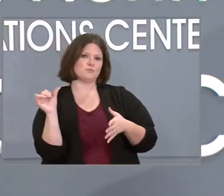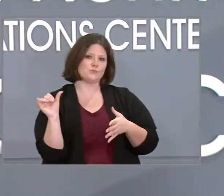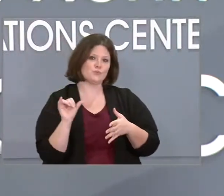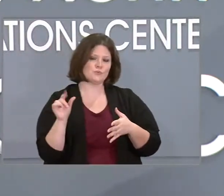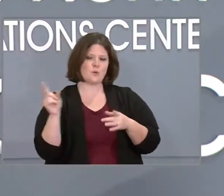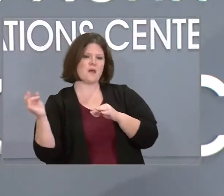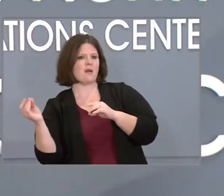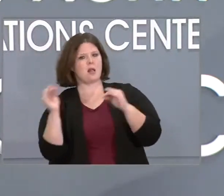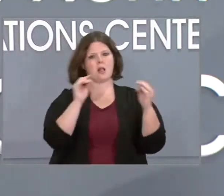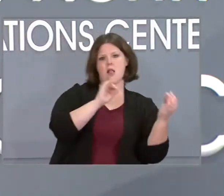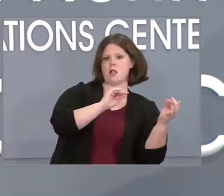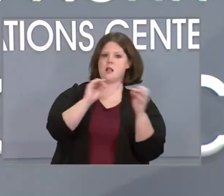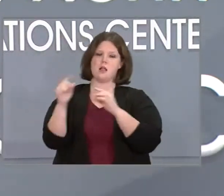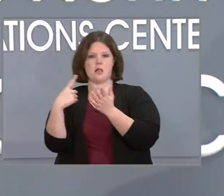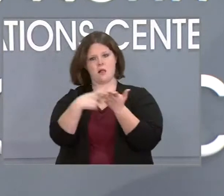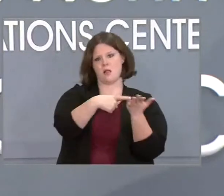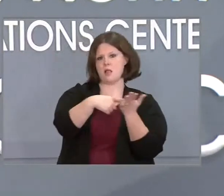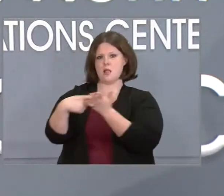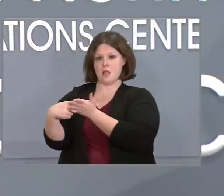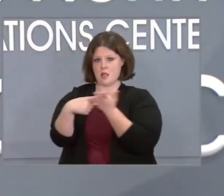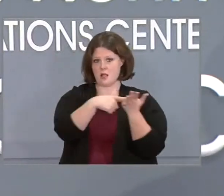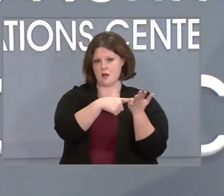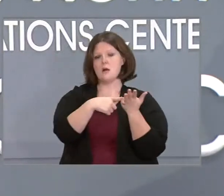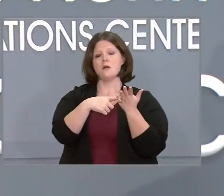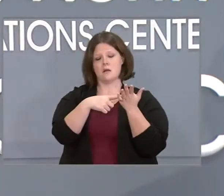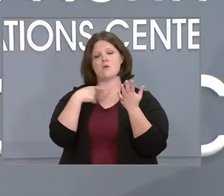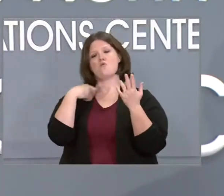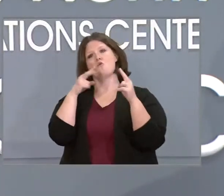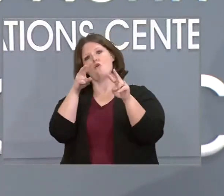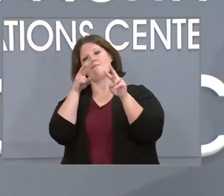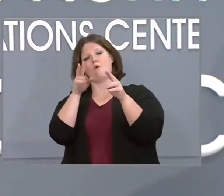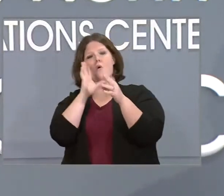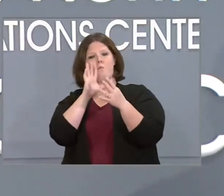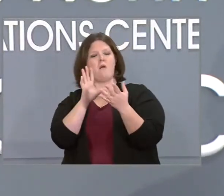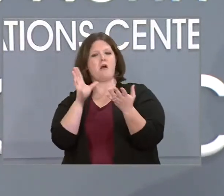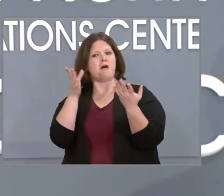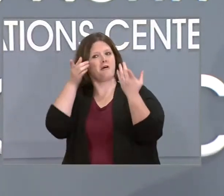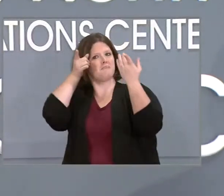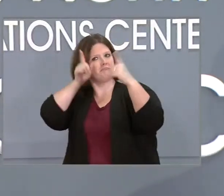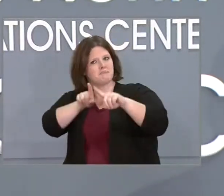we're talking back and forth and look forward to reaching a resolution soon.